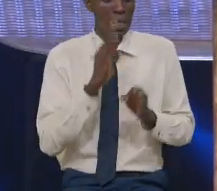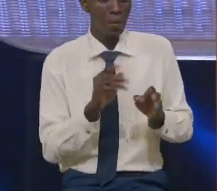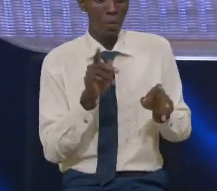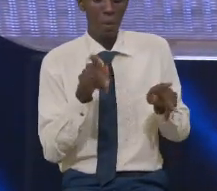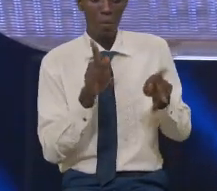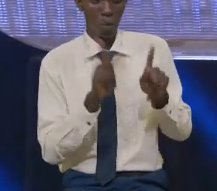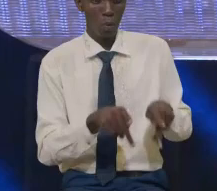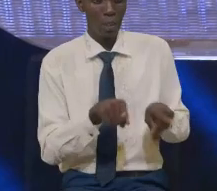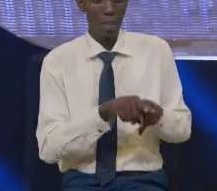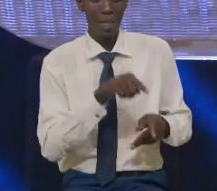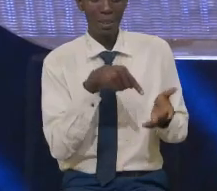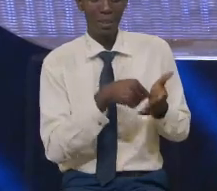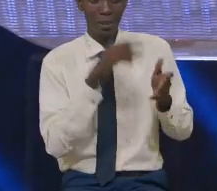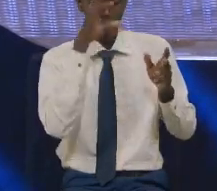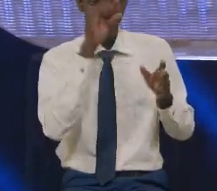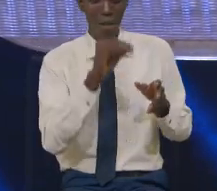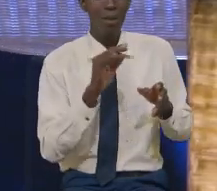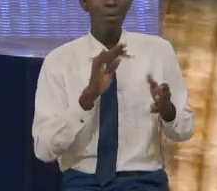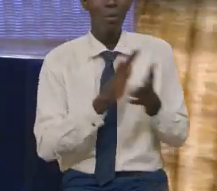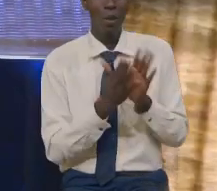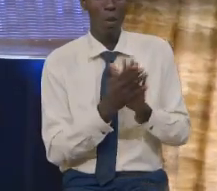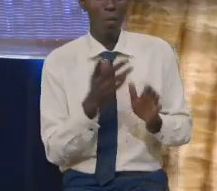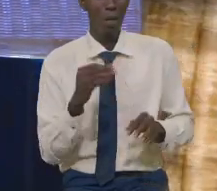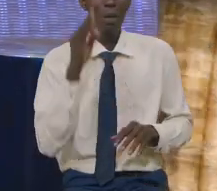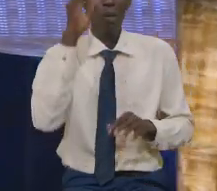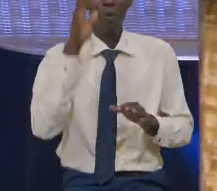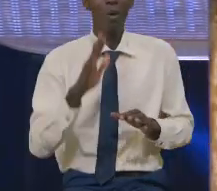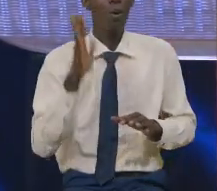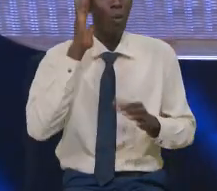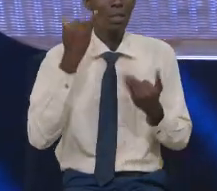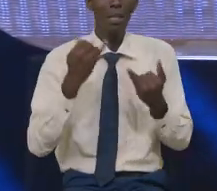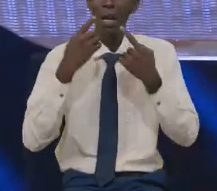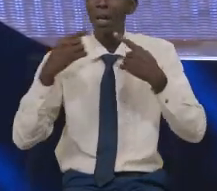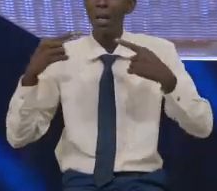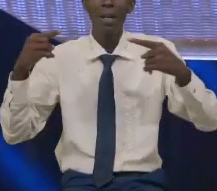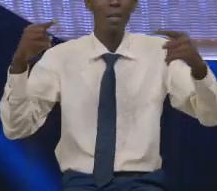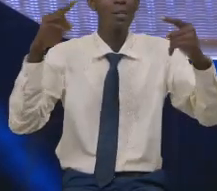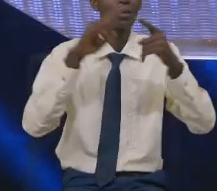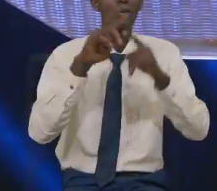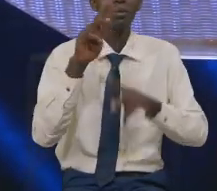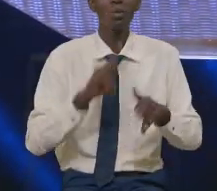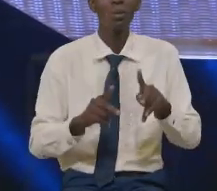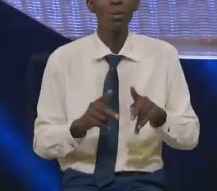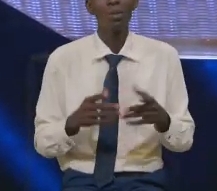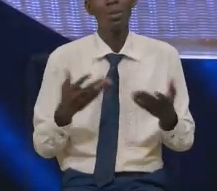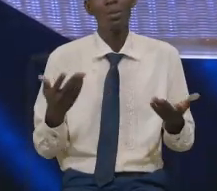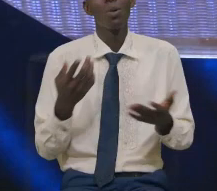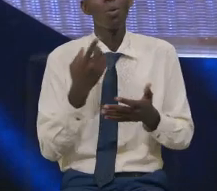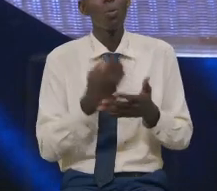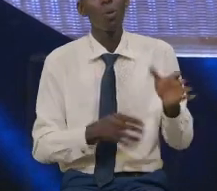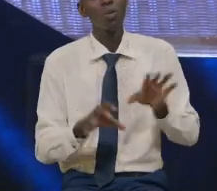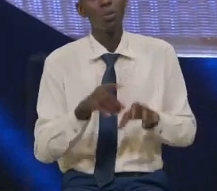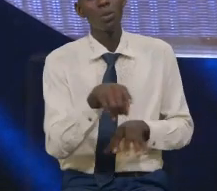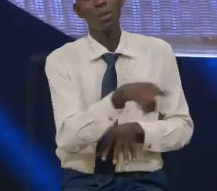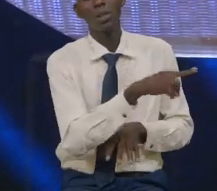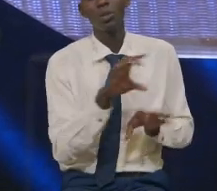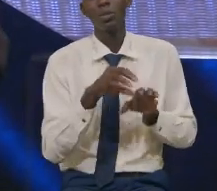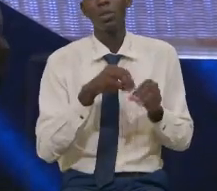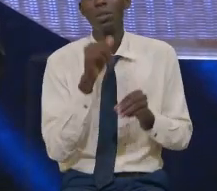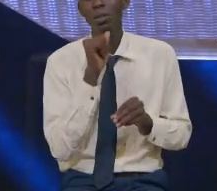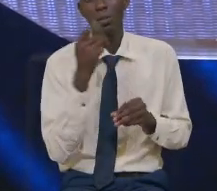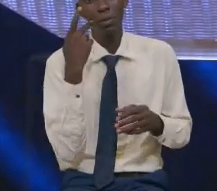pastor, then he'll be telling everybody, look at this, look at this. What do they do in secret? Are they